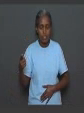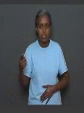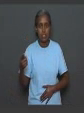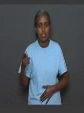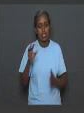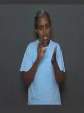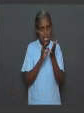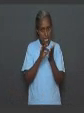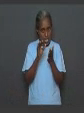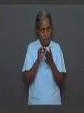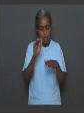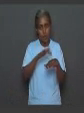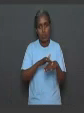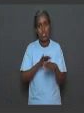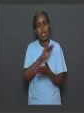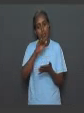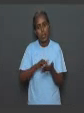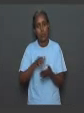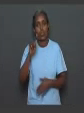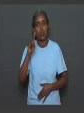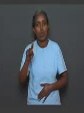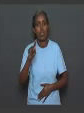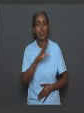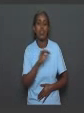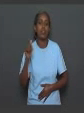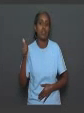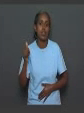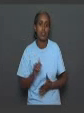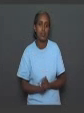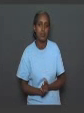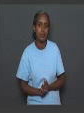a number on it between 1 and 10.